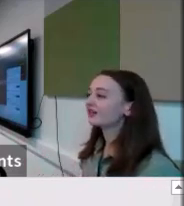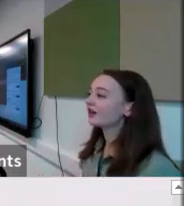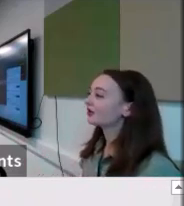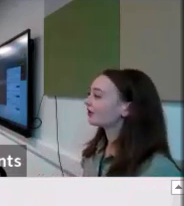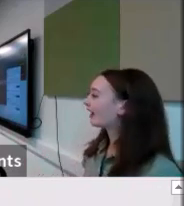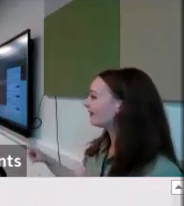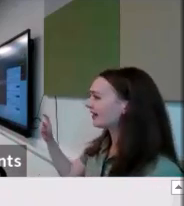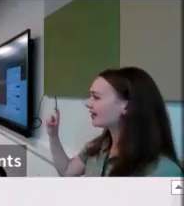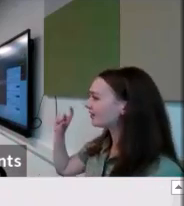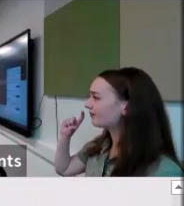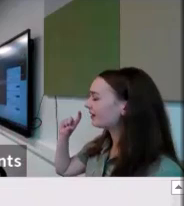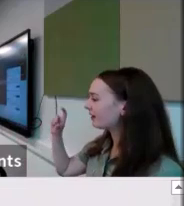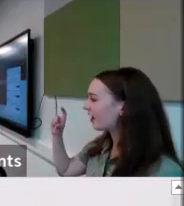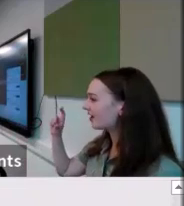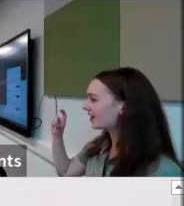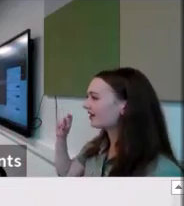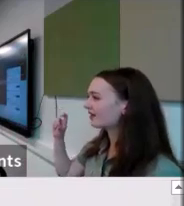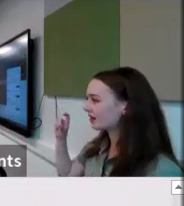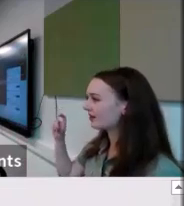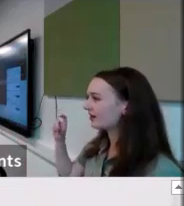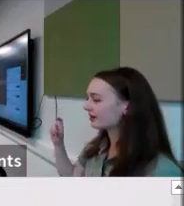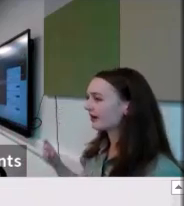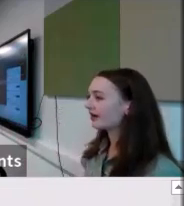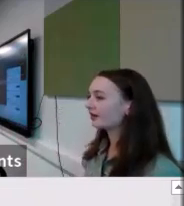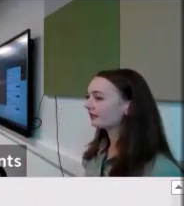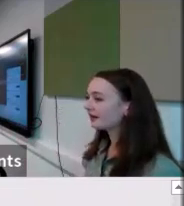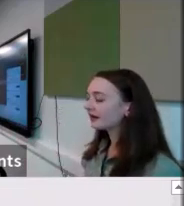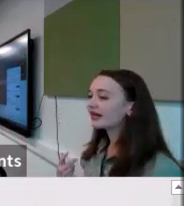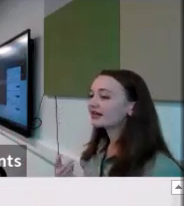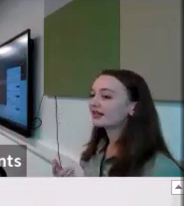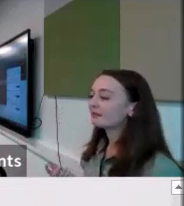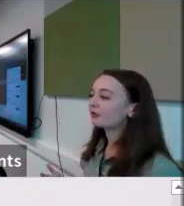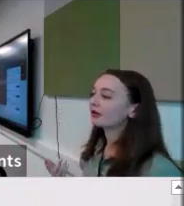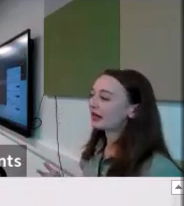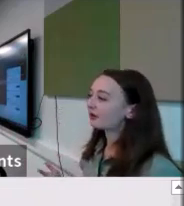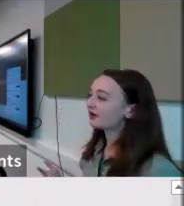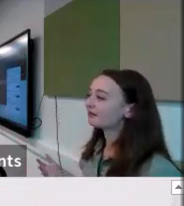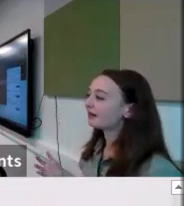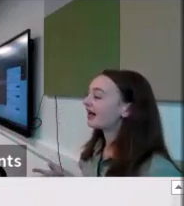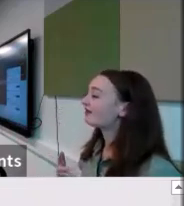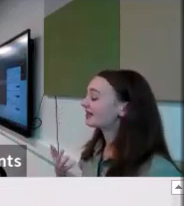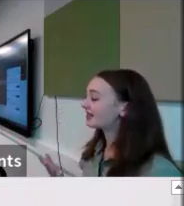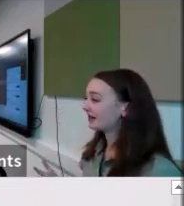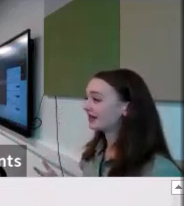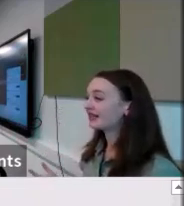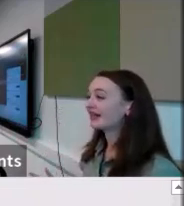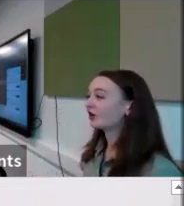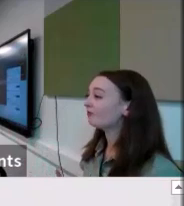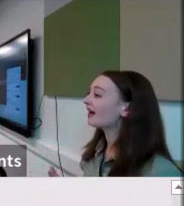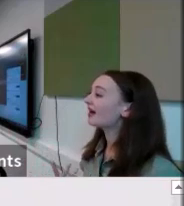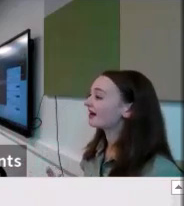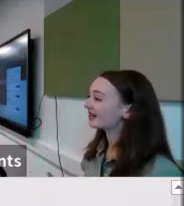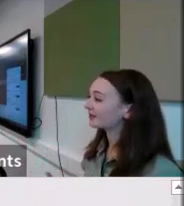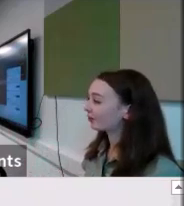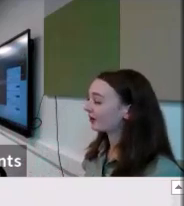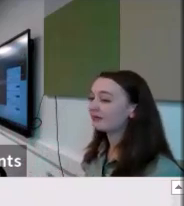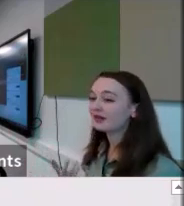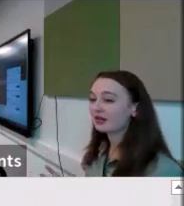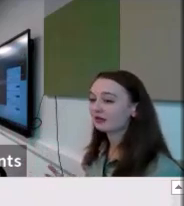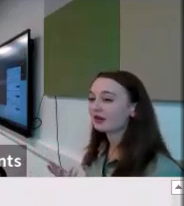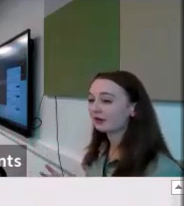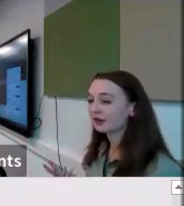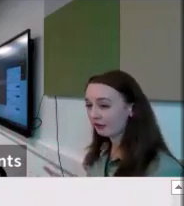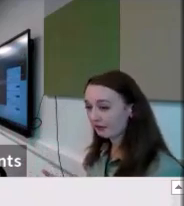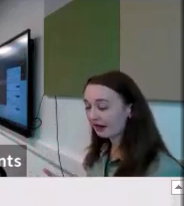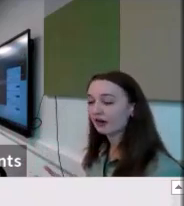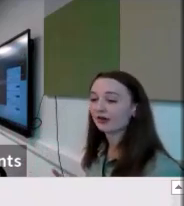sunflower lanyard or having like a sunflower card, I think they do now as well, it's a symbol that that person might have a disability or might have access requirements